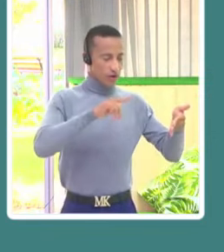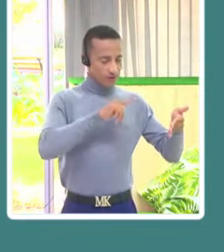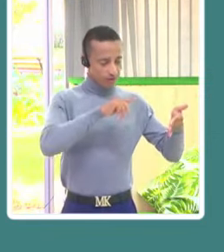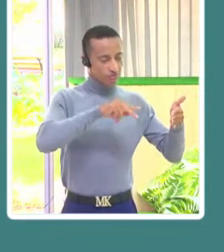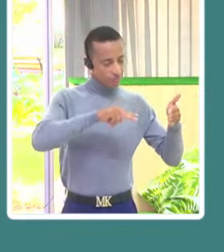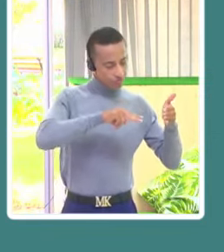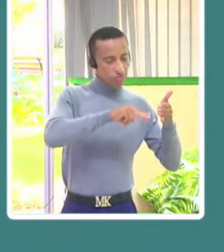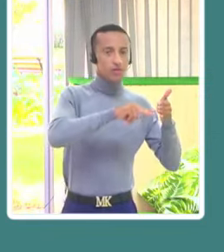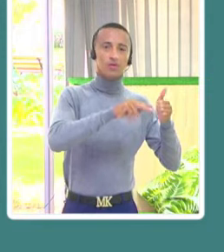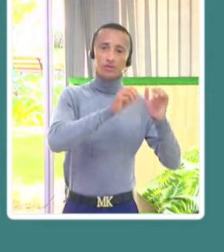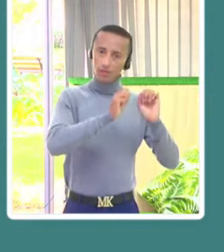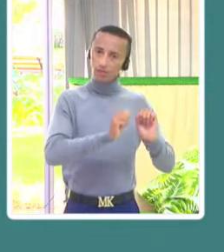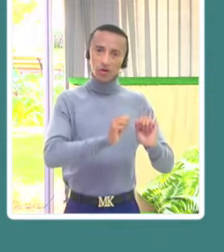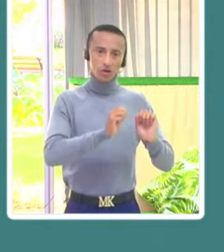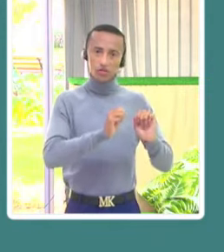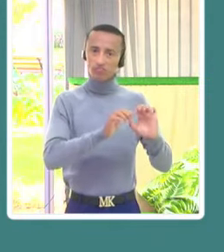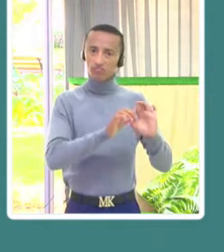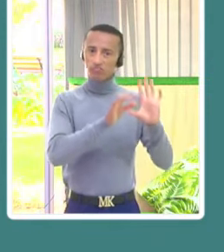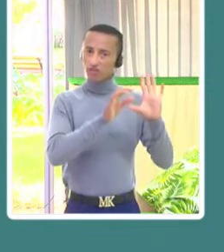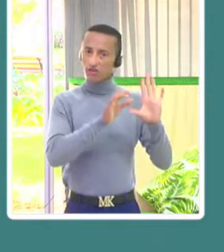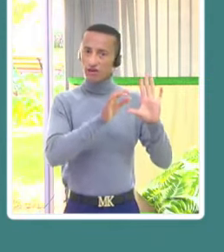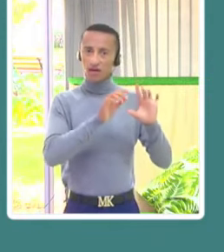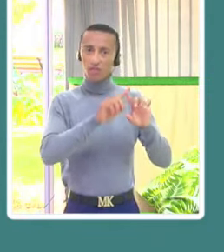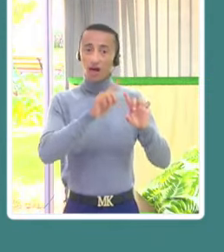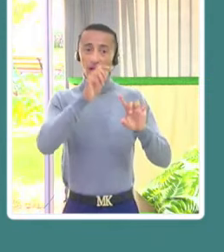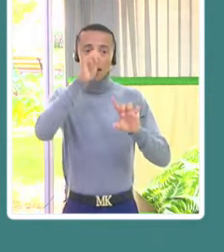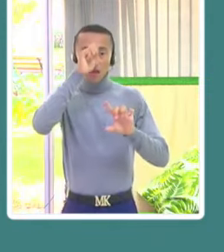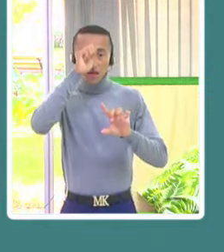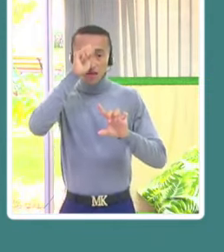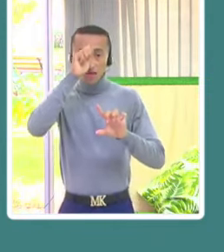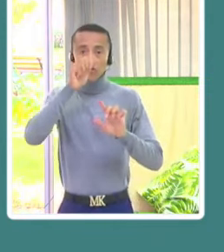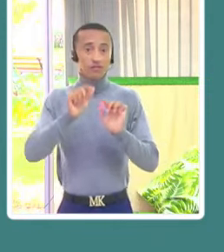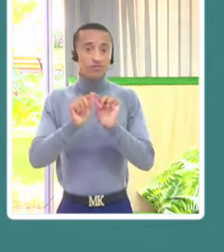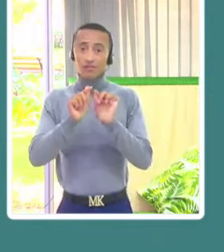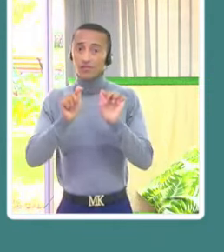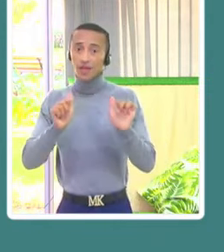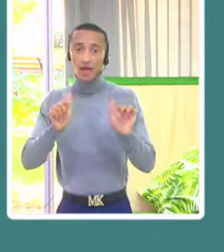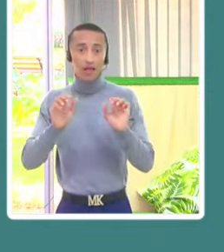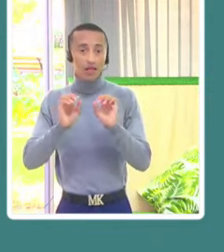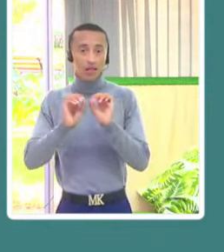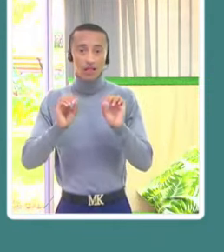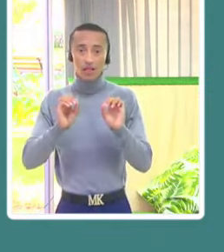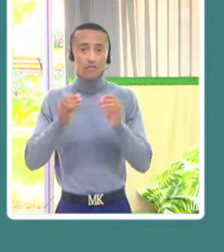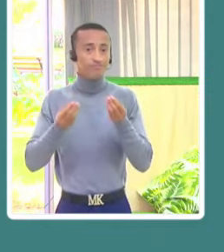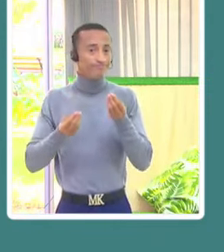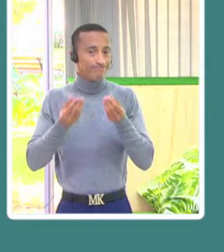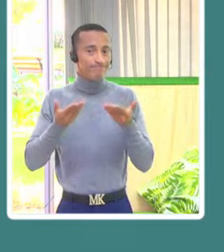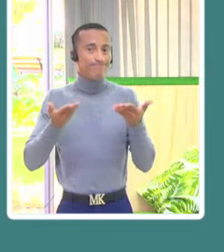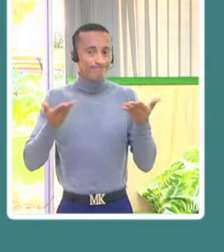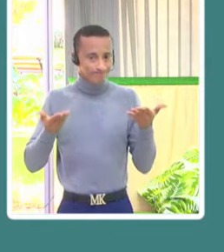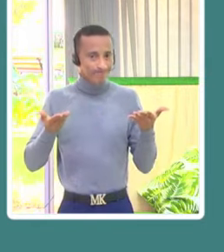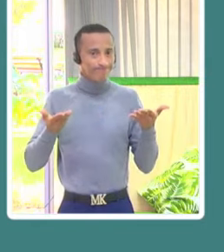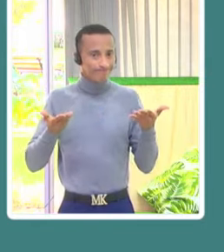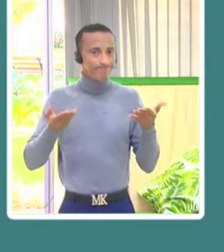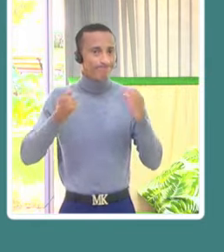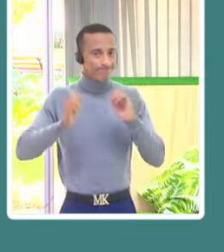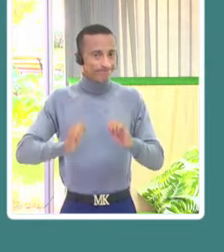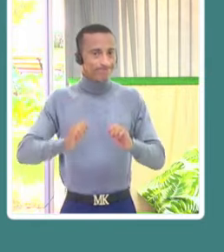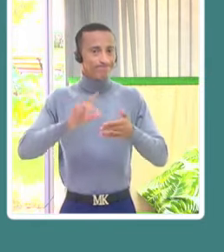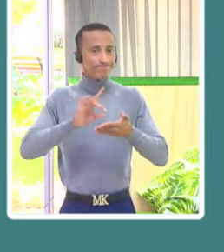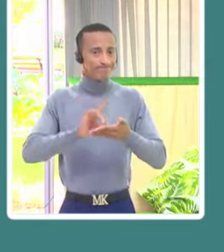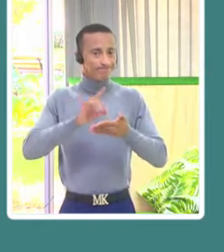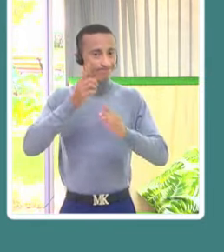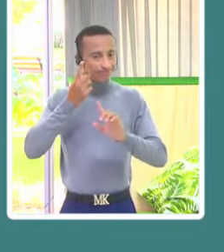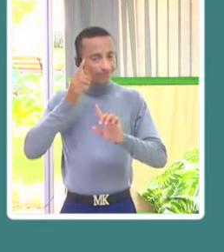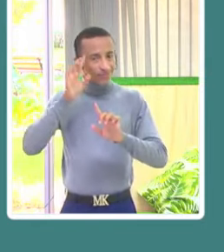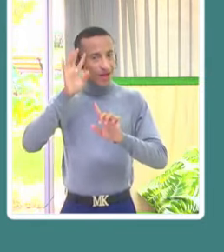information flows, open network, we can actually make a solution. Okay, I'll do two